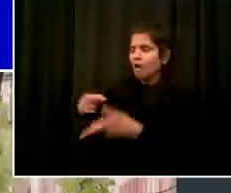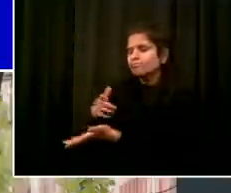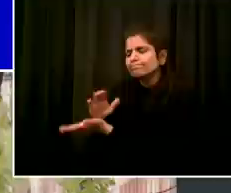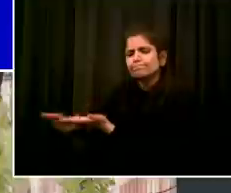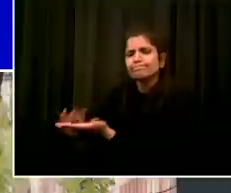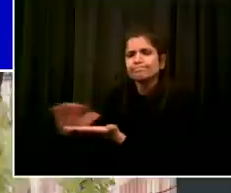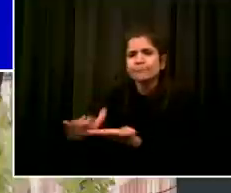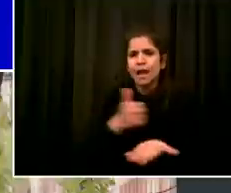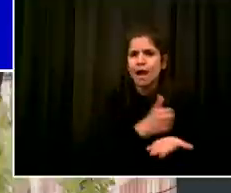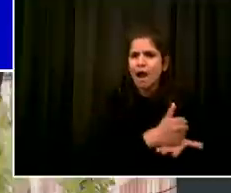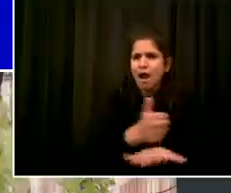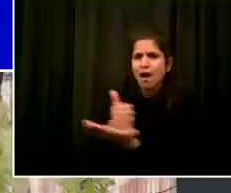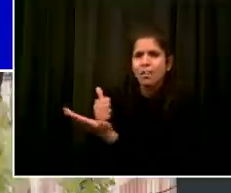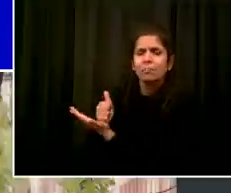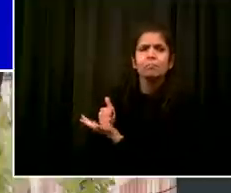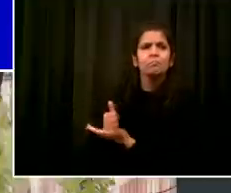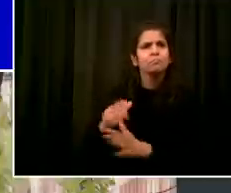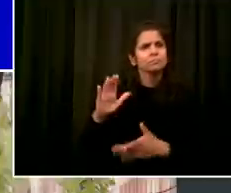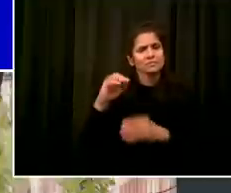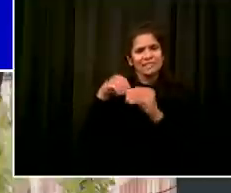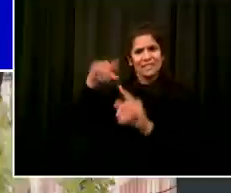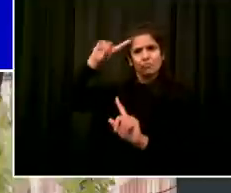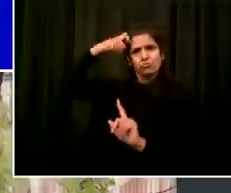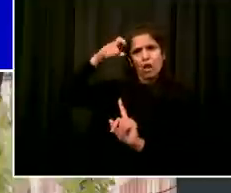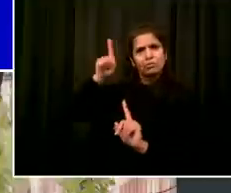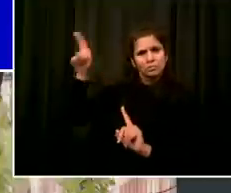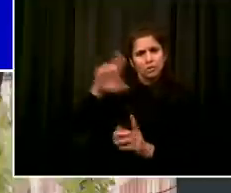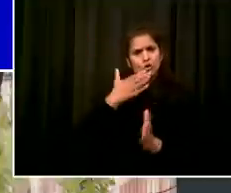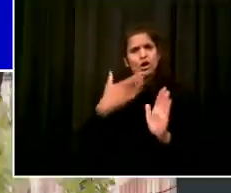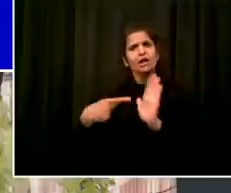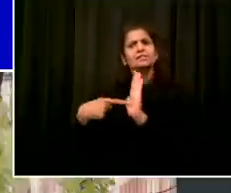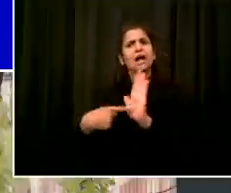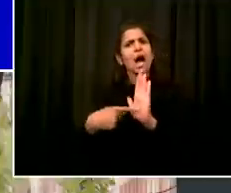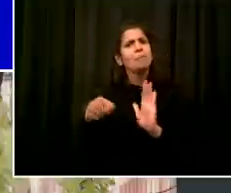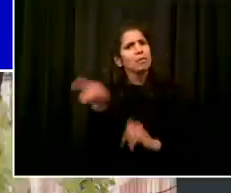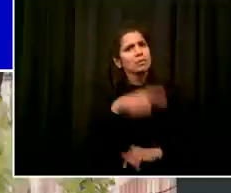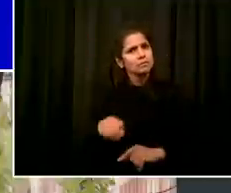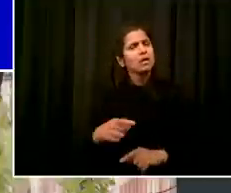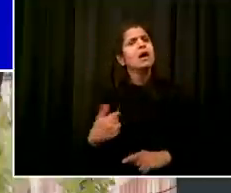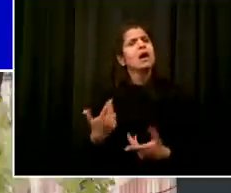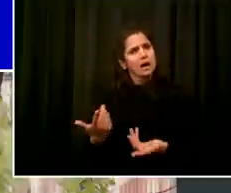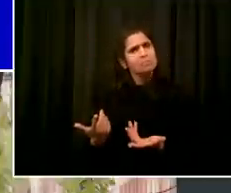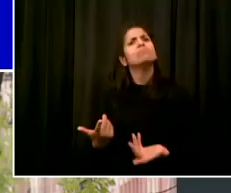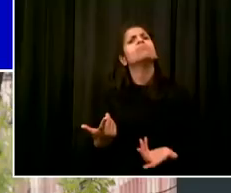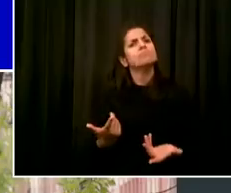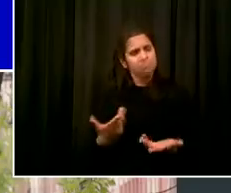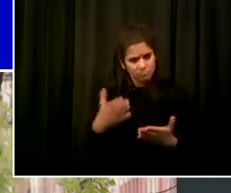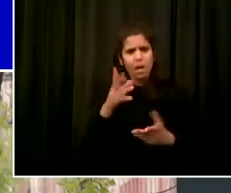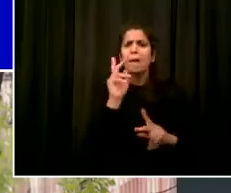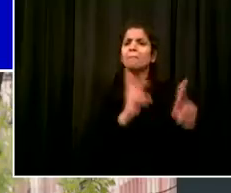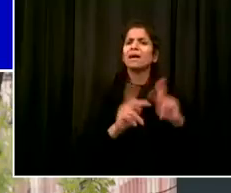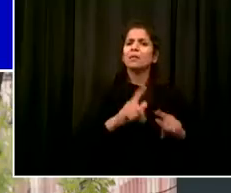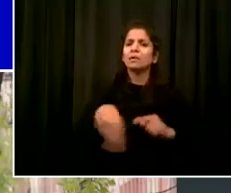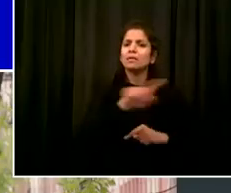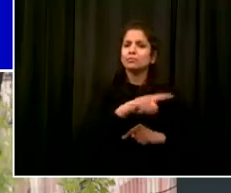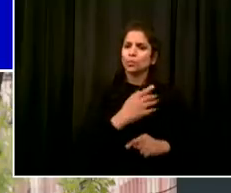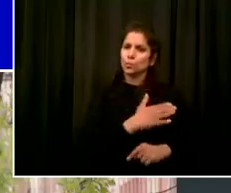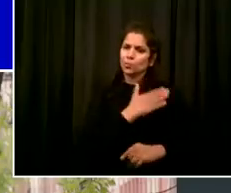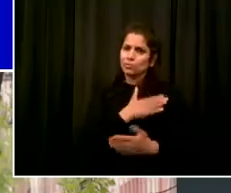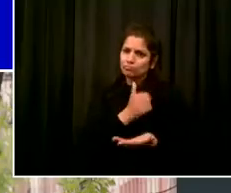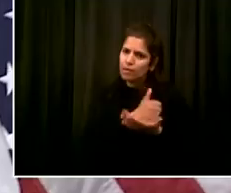our neighborhoods, our city. You're looking at our future right there on our screen, and it's a good future. Thank you.